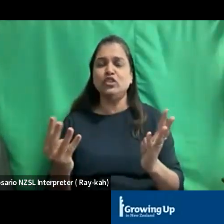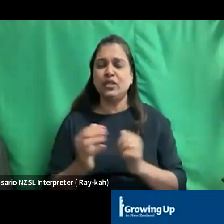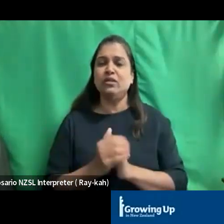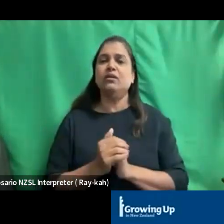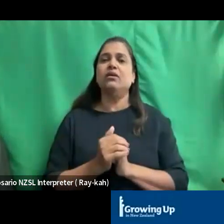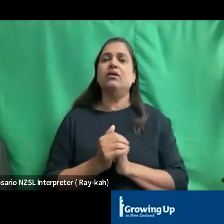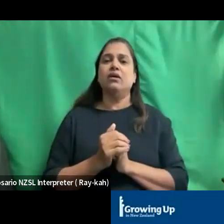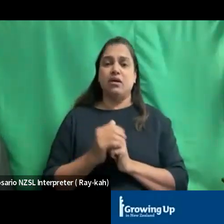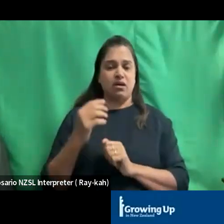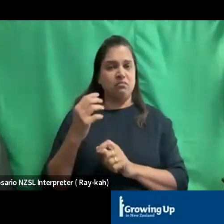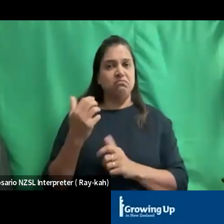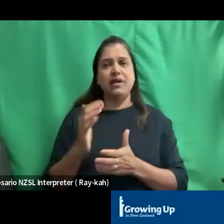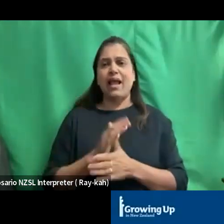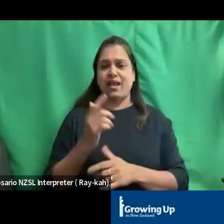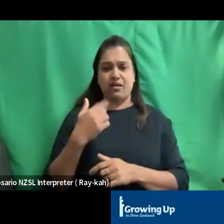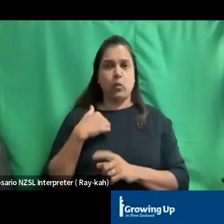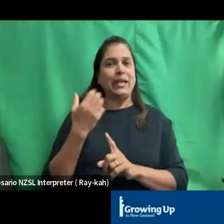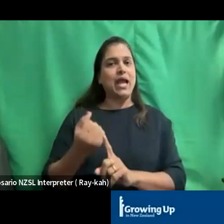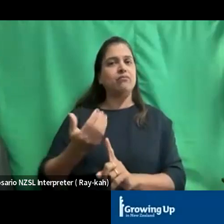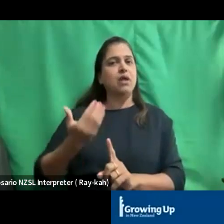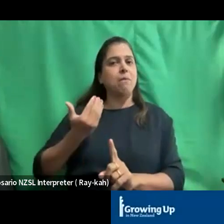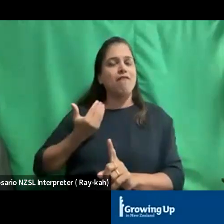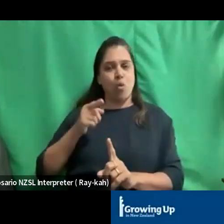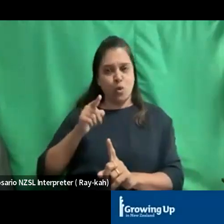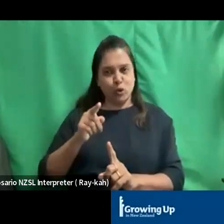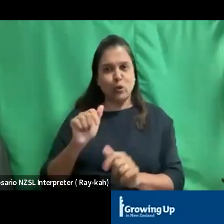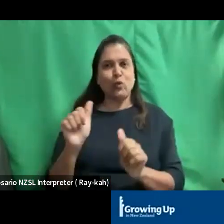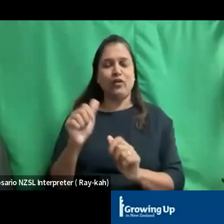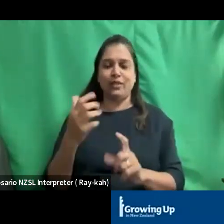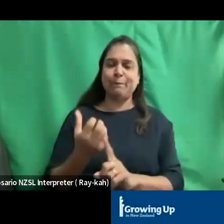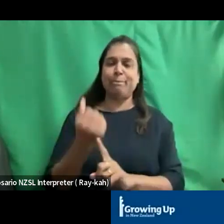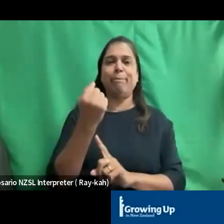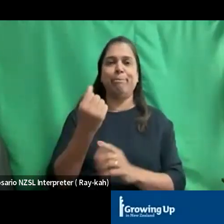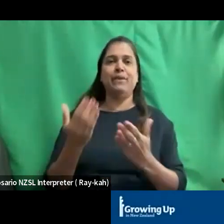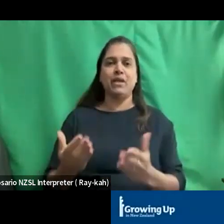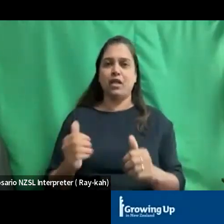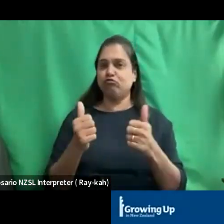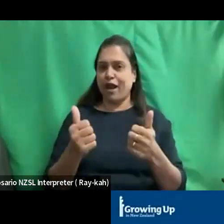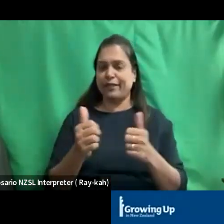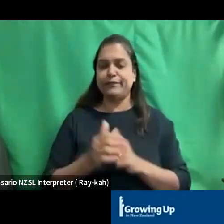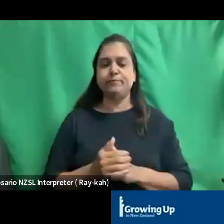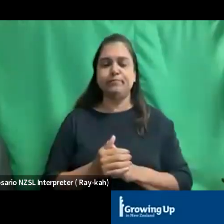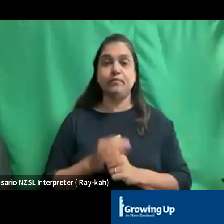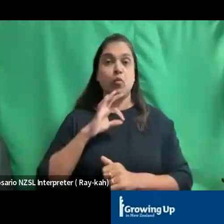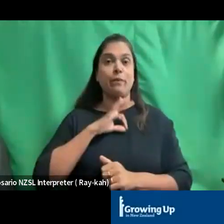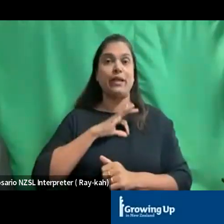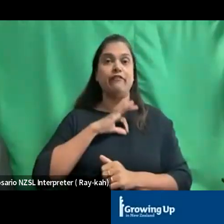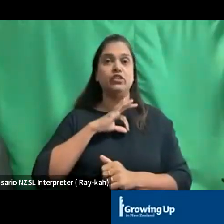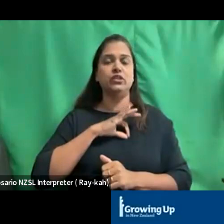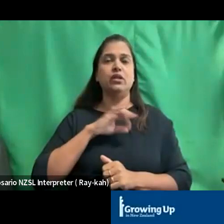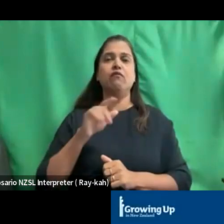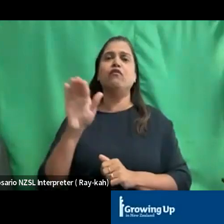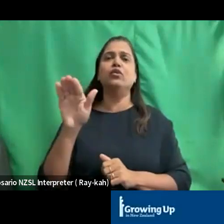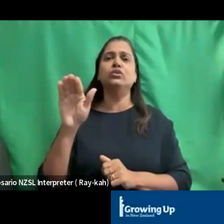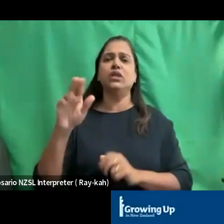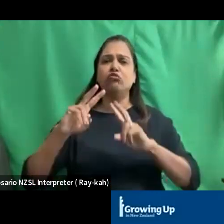didn't have that until you came along. So that's great to have. And that's going to be really beneficial to future researchers and